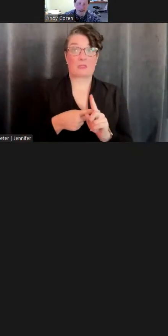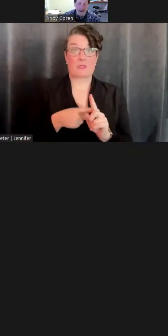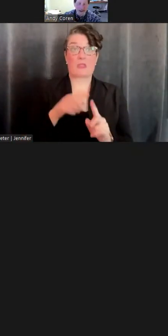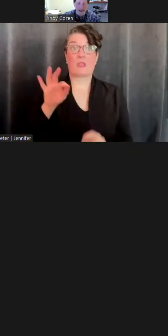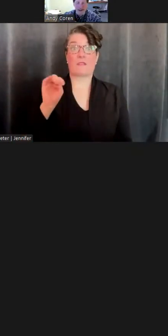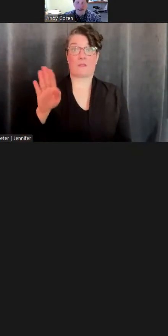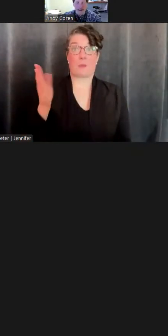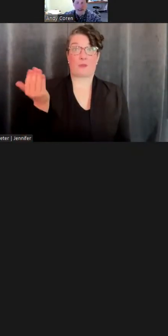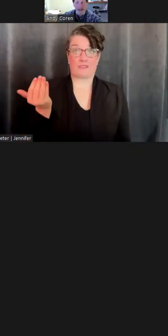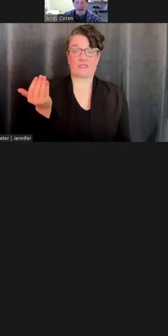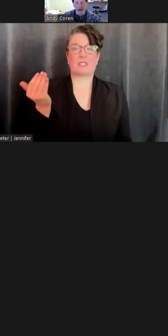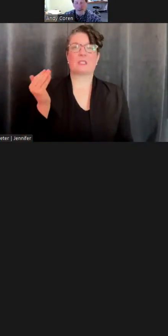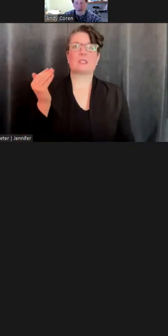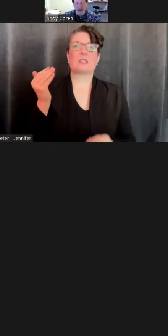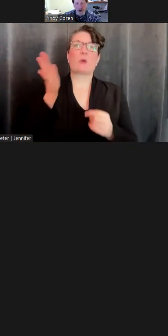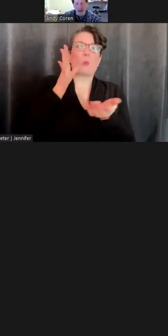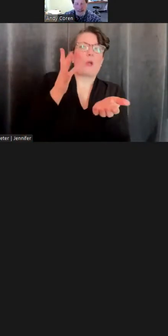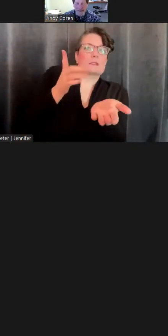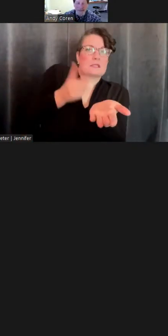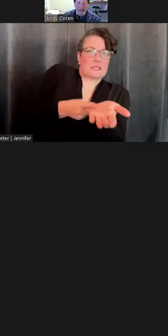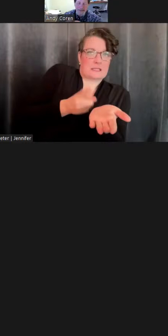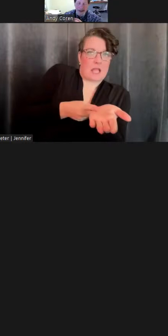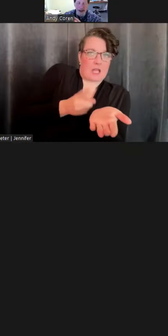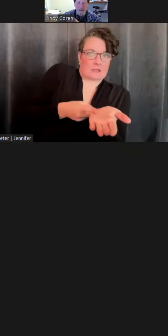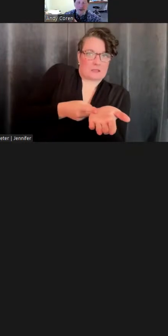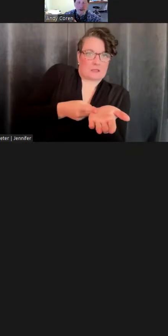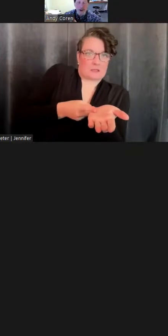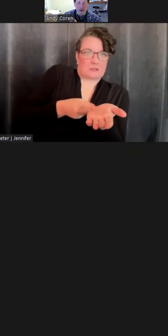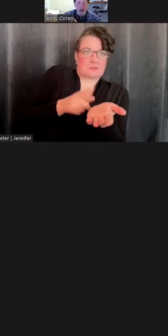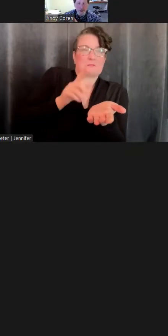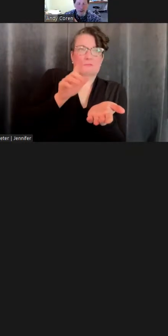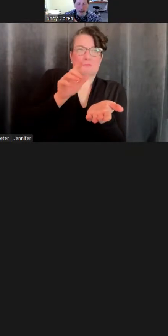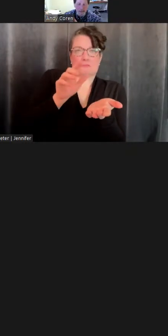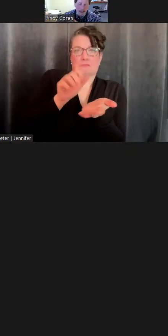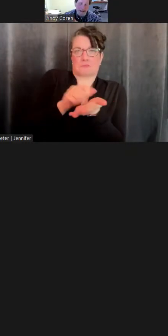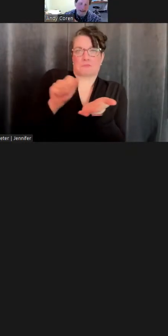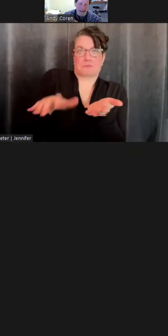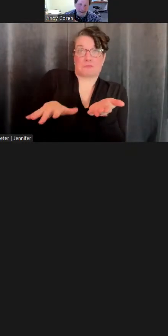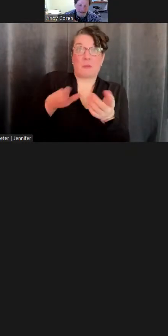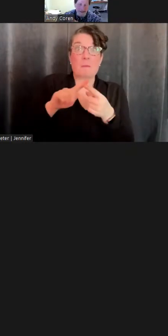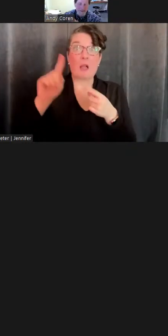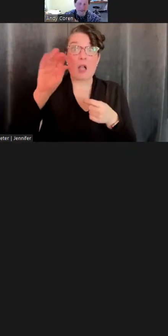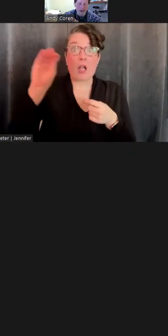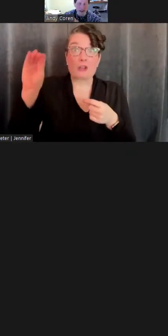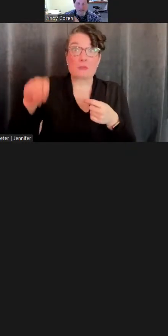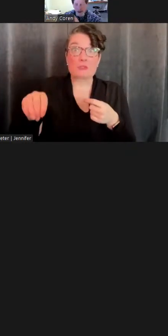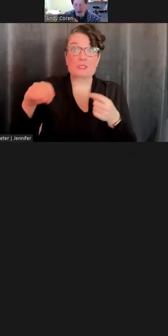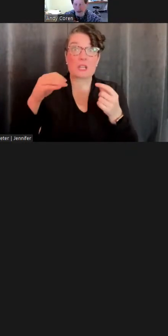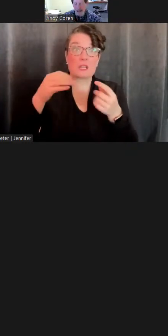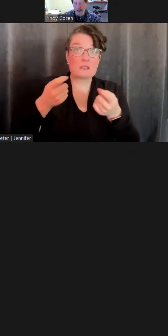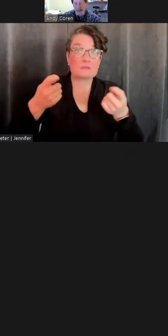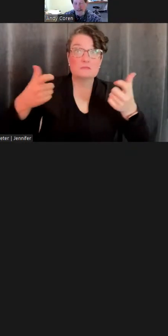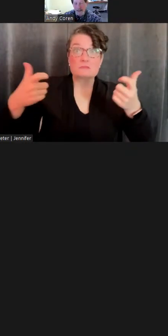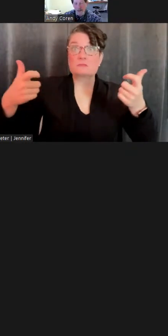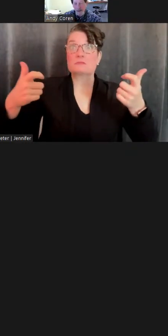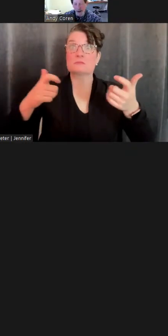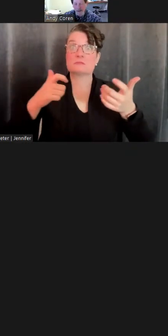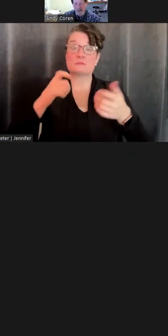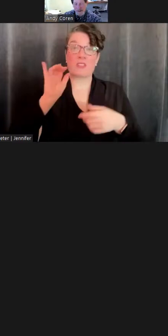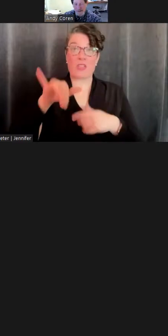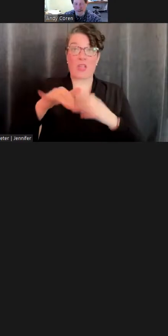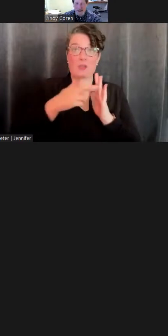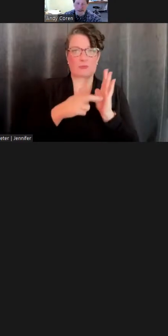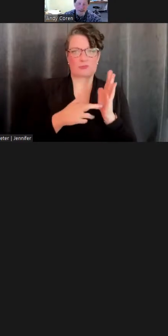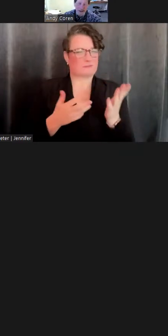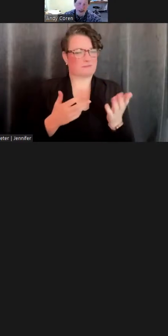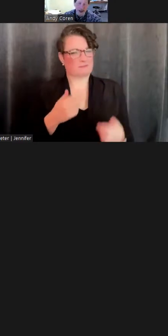15th is when they're discussing withdrawing that, but they may not withdraw it all the way. My sense from what I've heard is they will